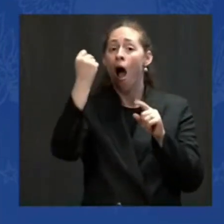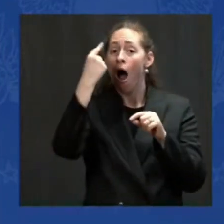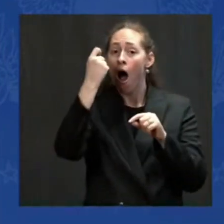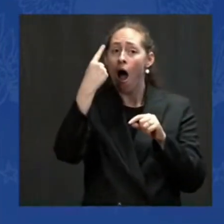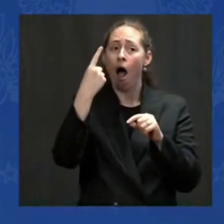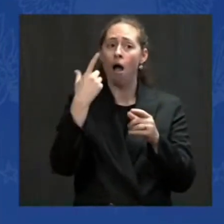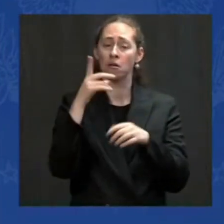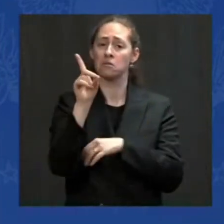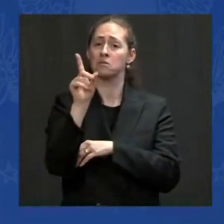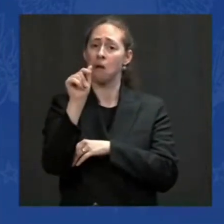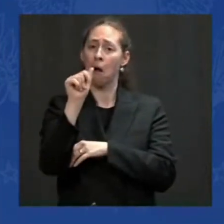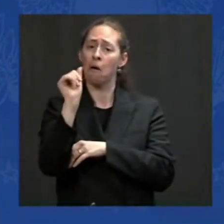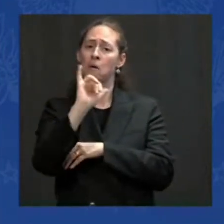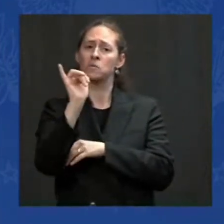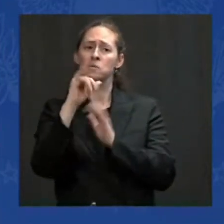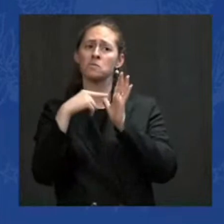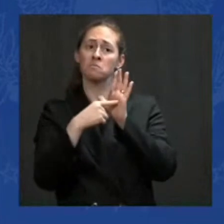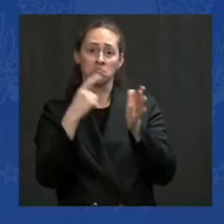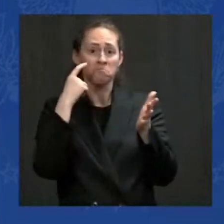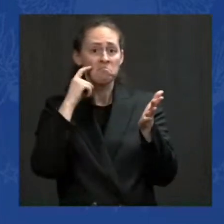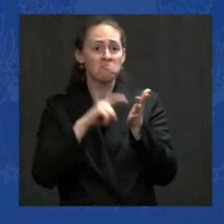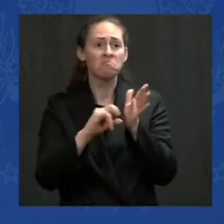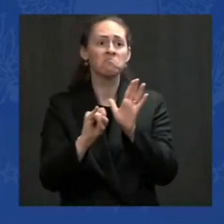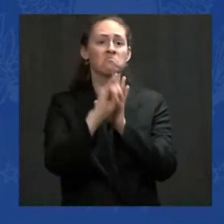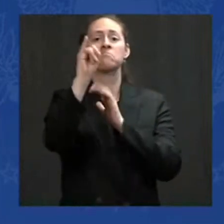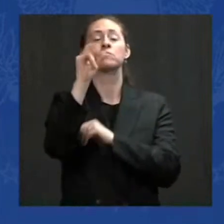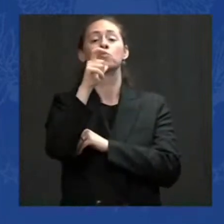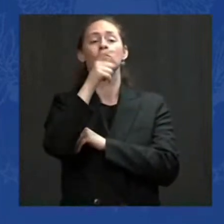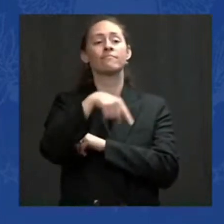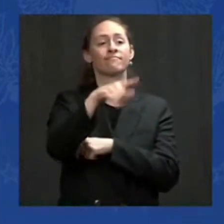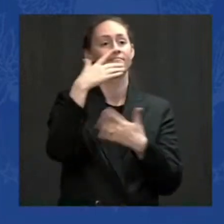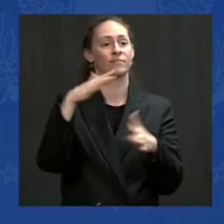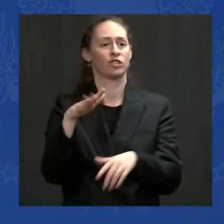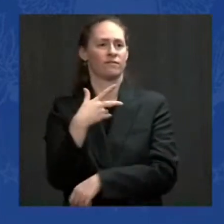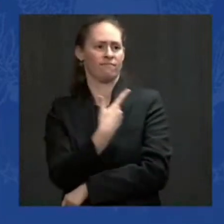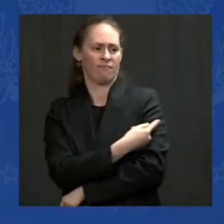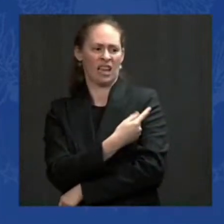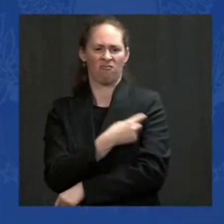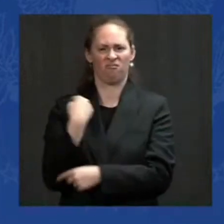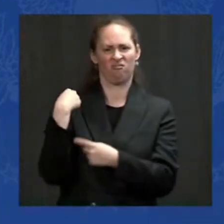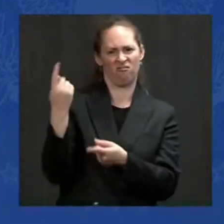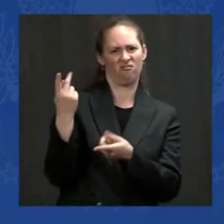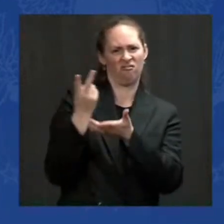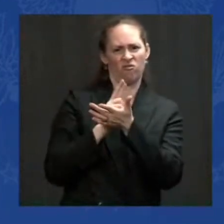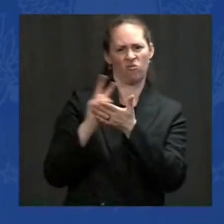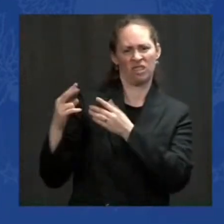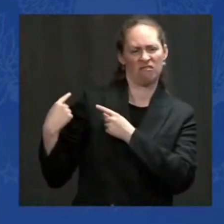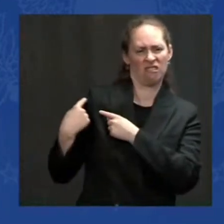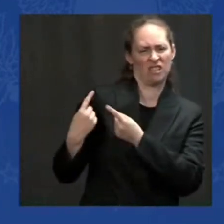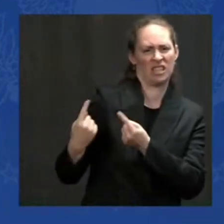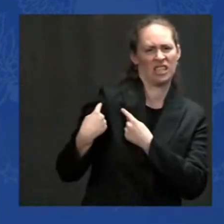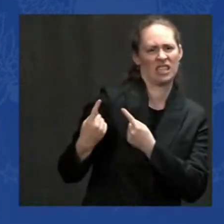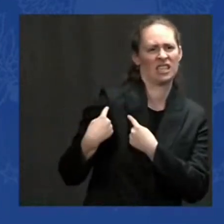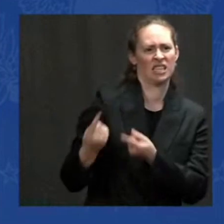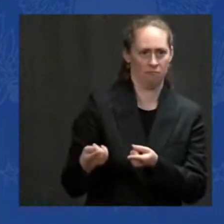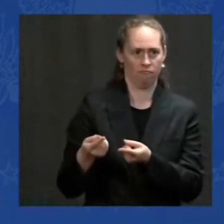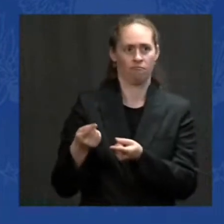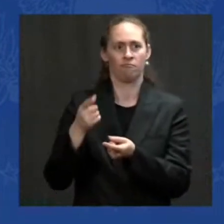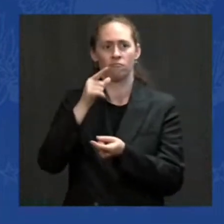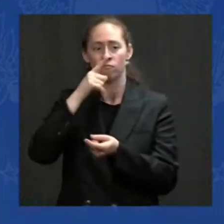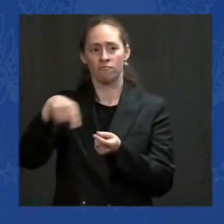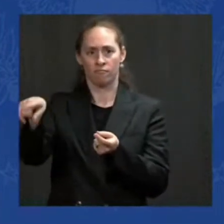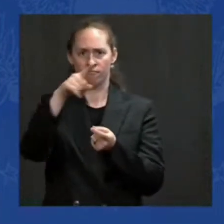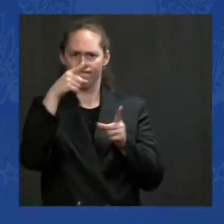of individuals receiving vaccines over the past 2 weeks identified as people of color. And so